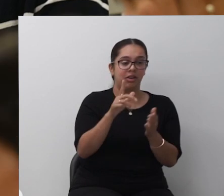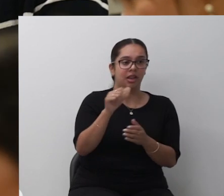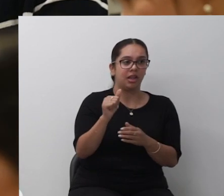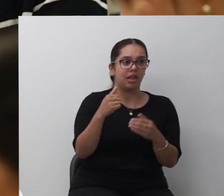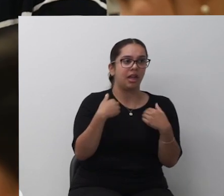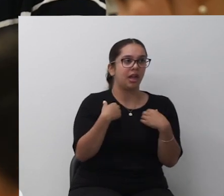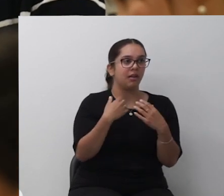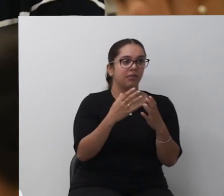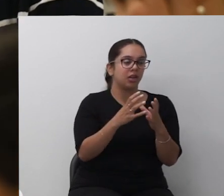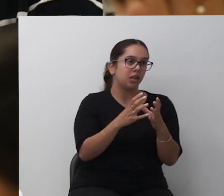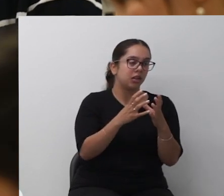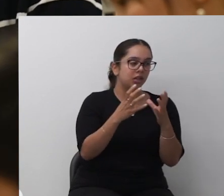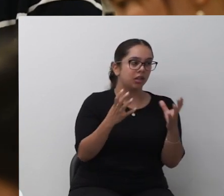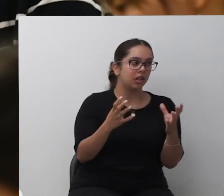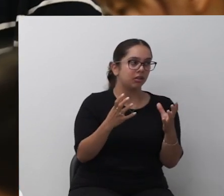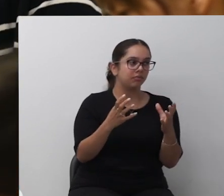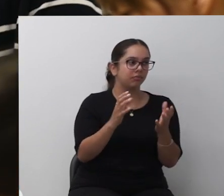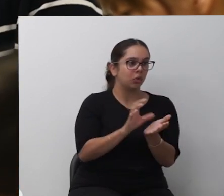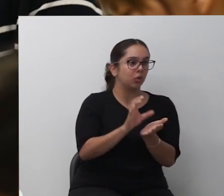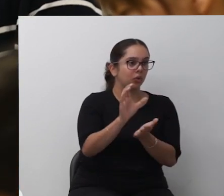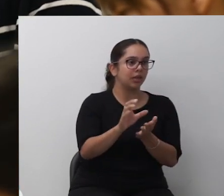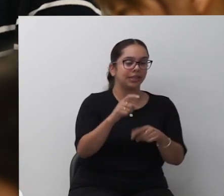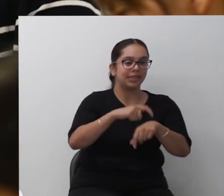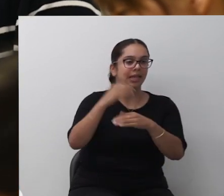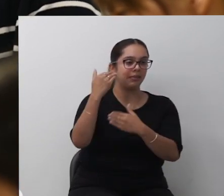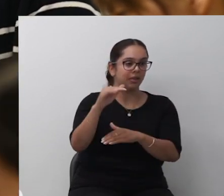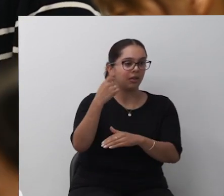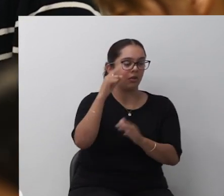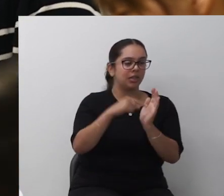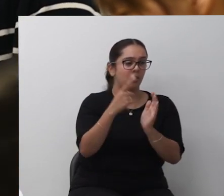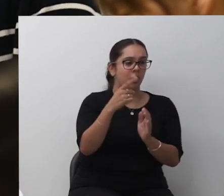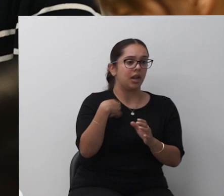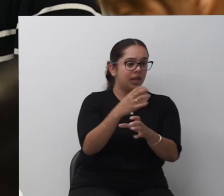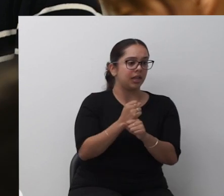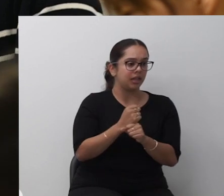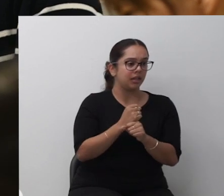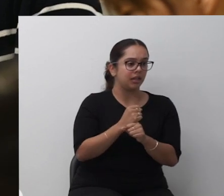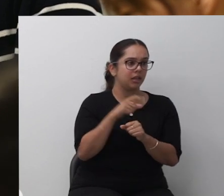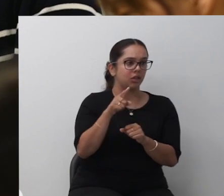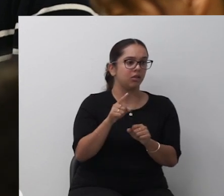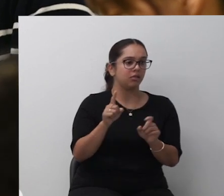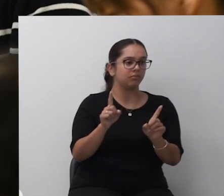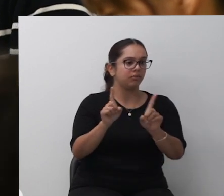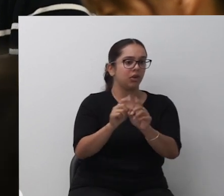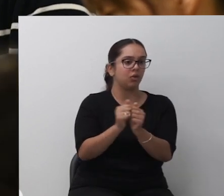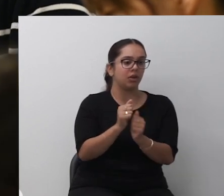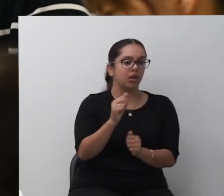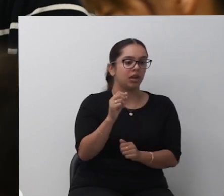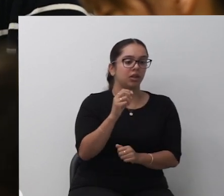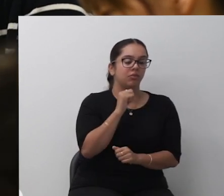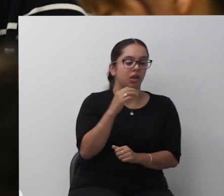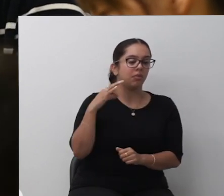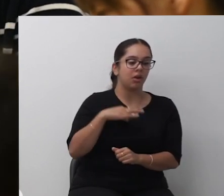where there's lots of these kind of grants that are time limited, like one of them that I received where you're kind of paired with a nonprofit and you're trying to create like